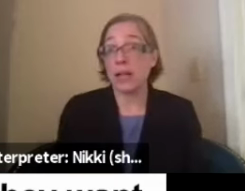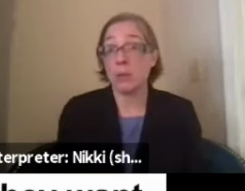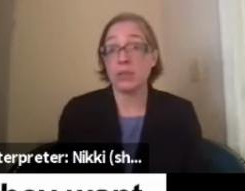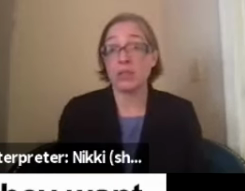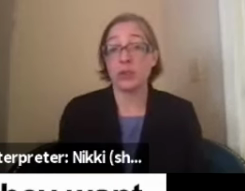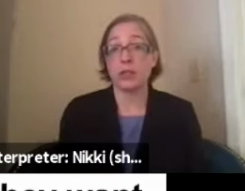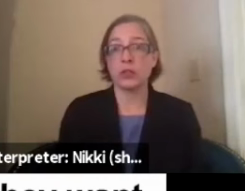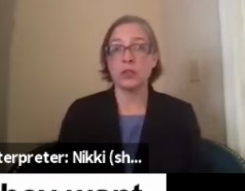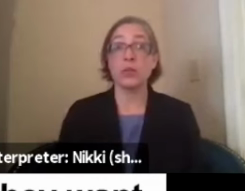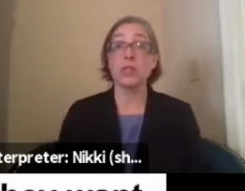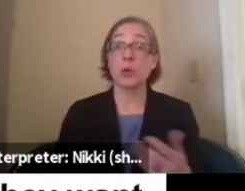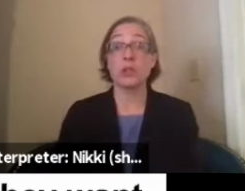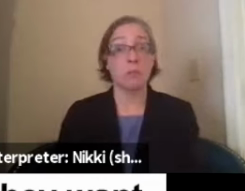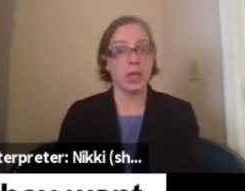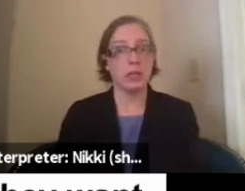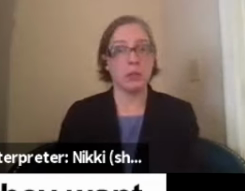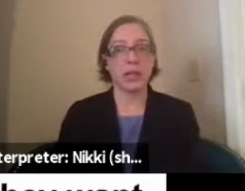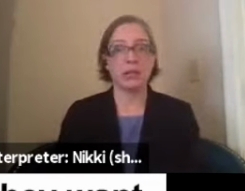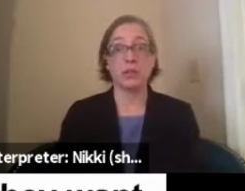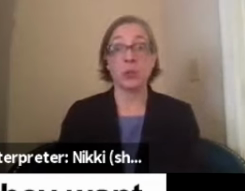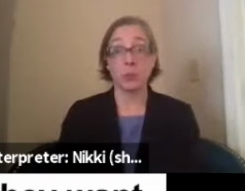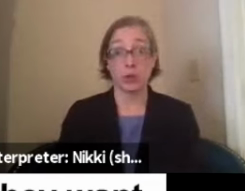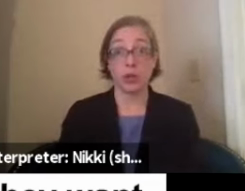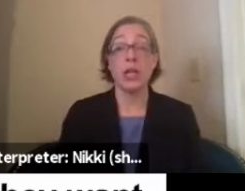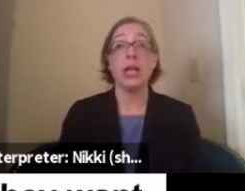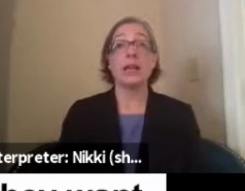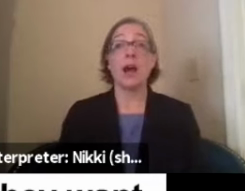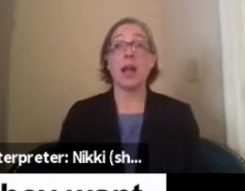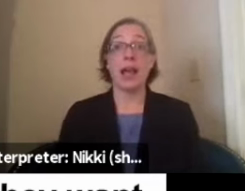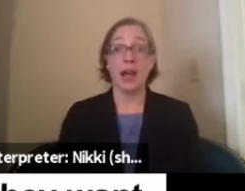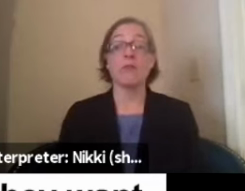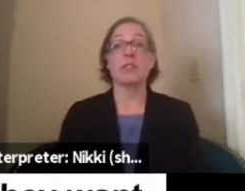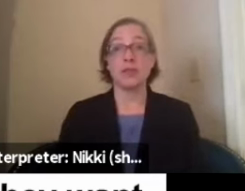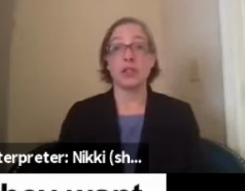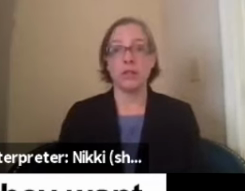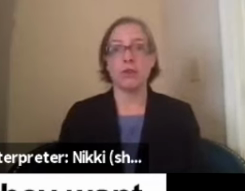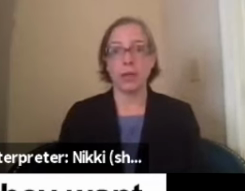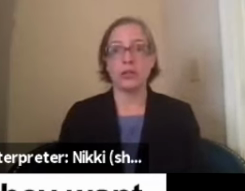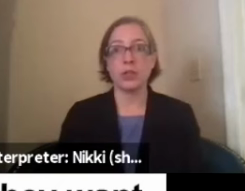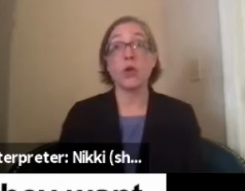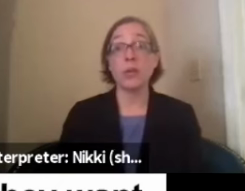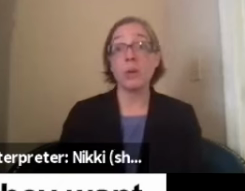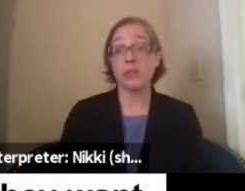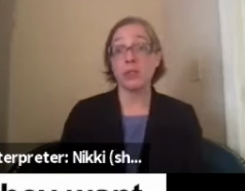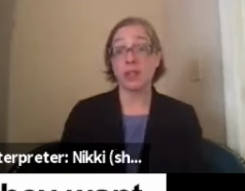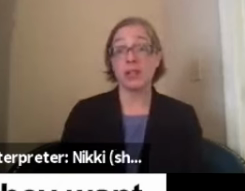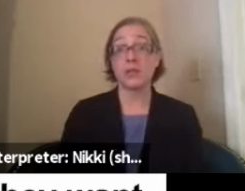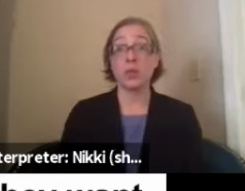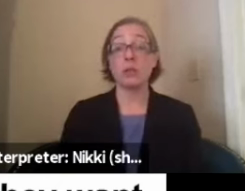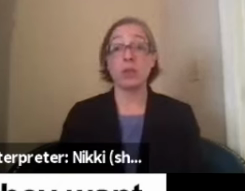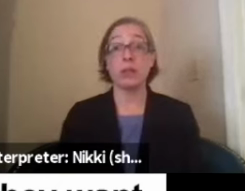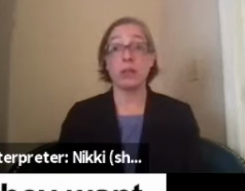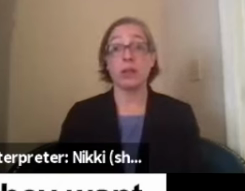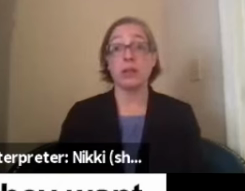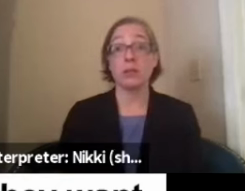what might come up in the situation. So this person may end up without an interpreter and not have sufficient information or be able to discuss